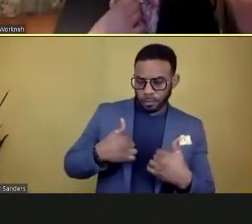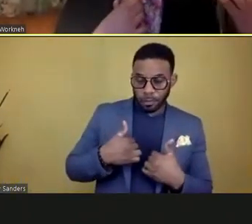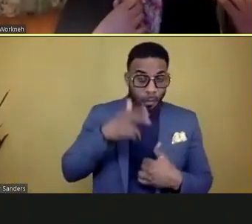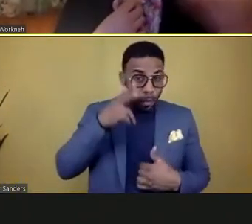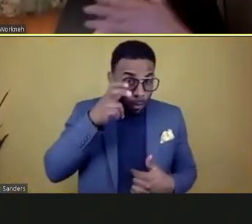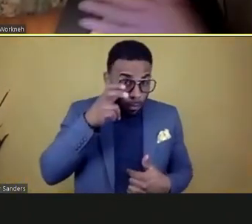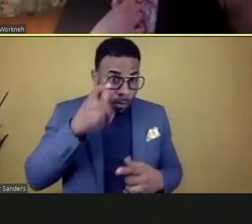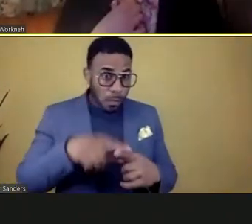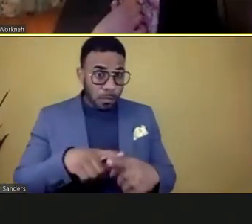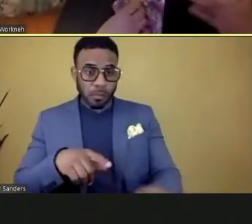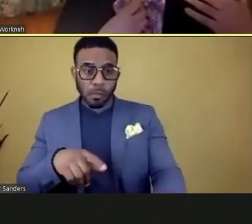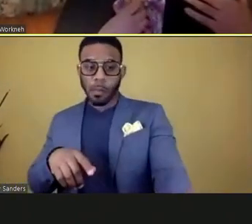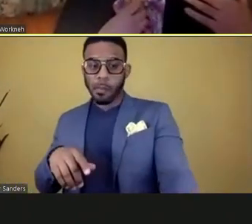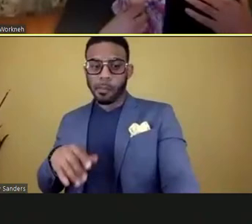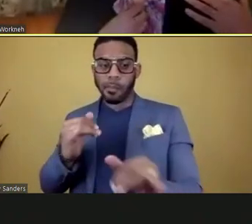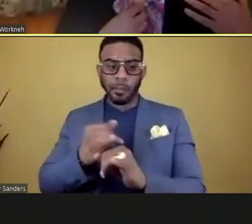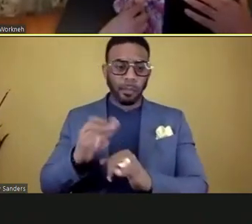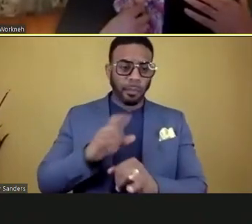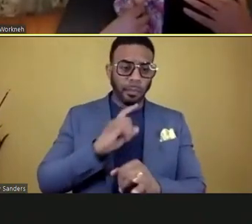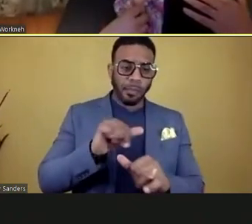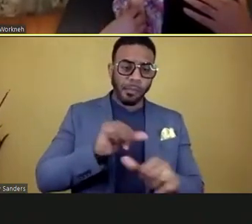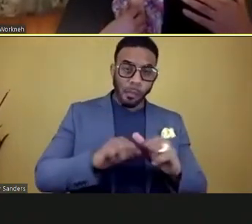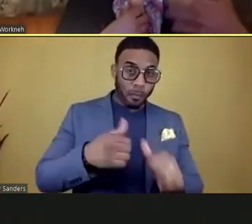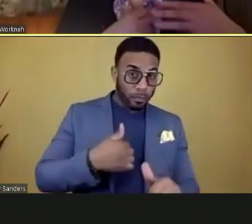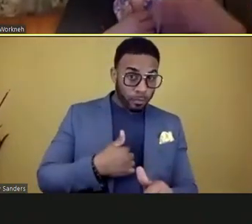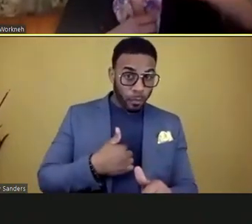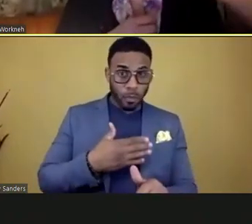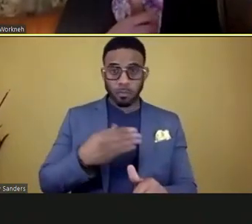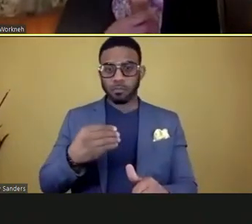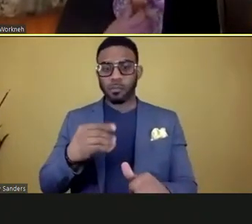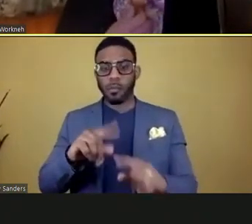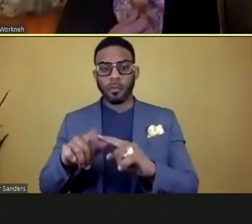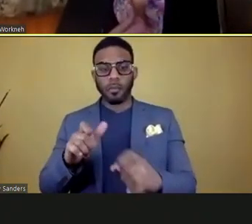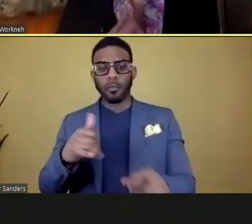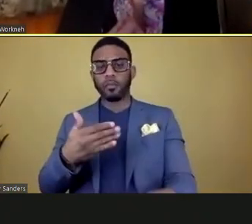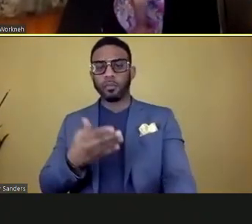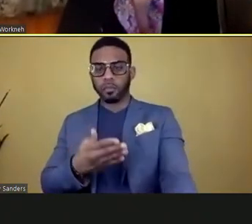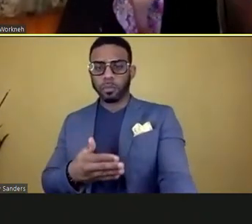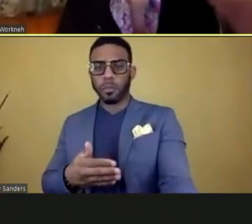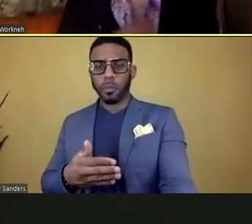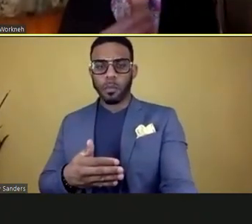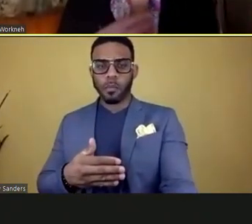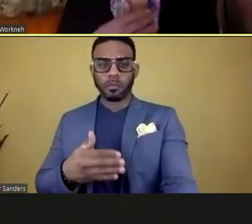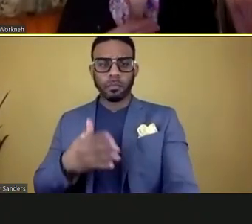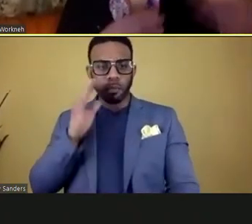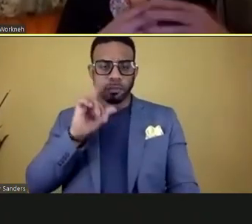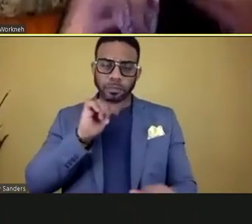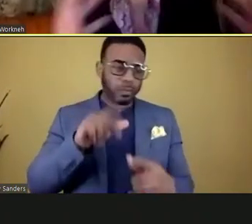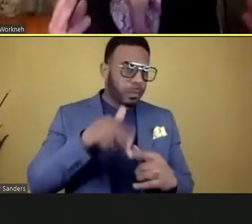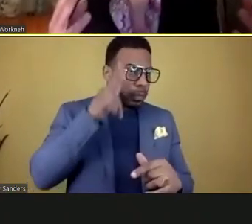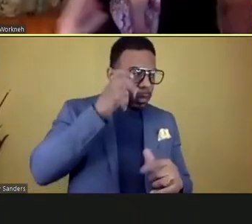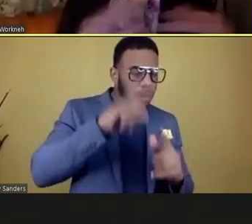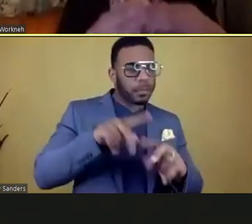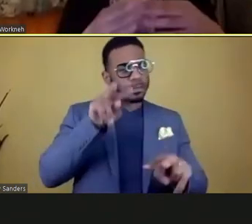listen to the individuals that are around me. And as they go through this experience, not only just listen, but observe and kind